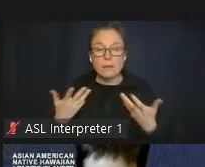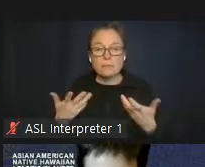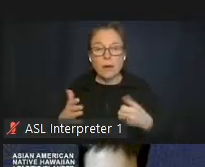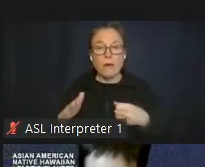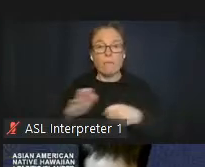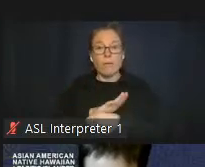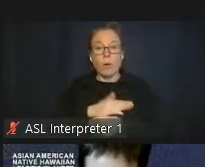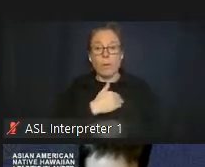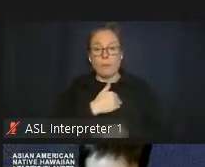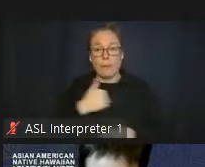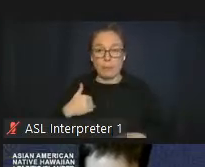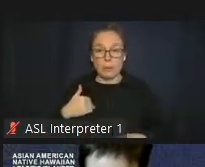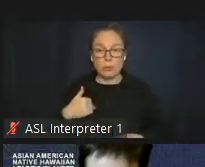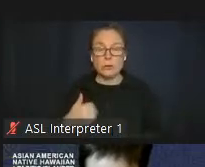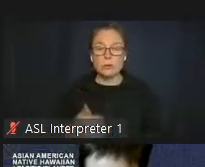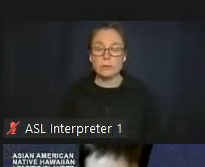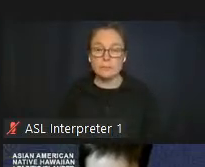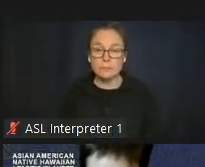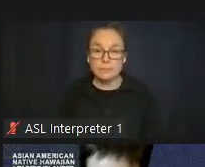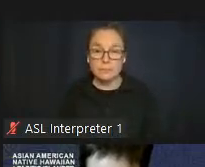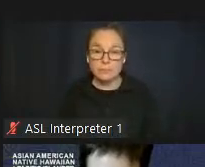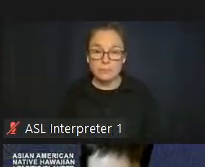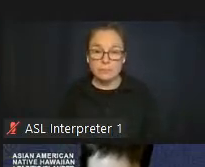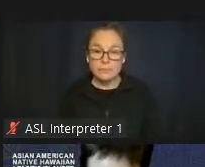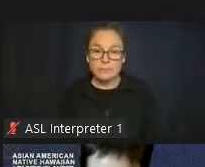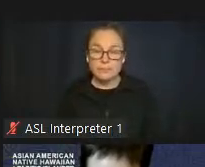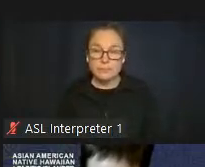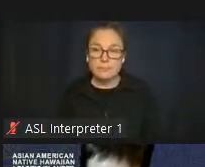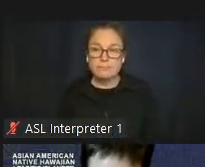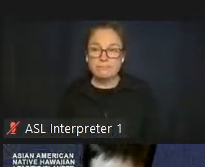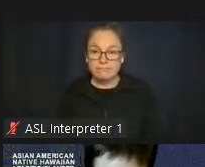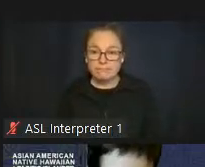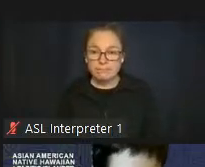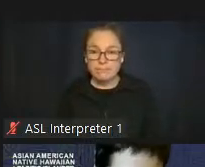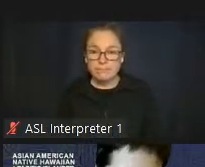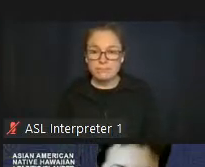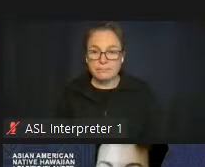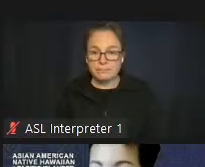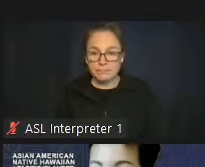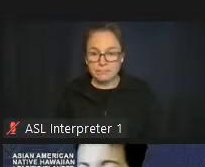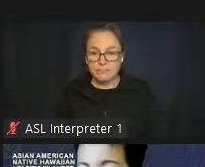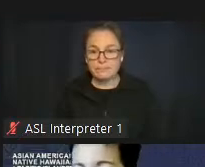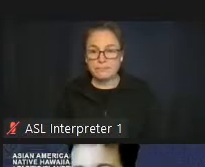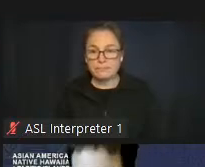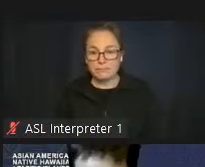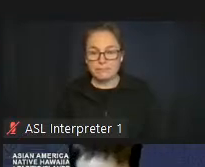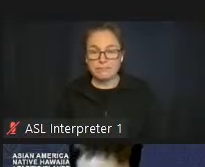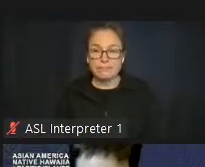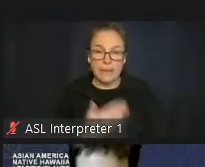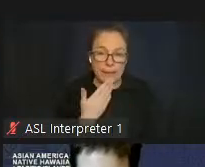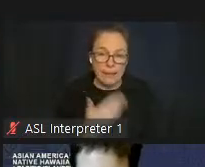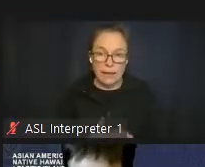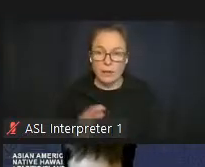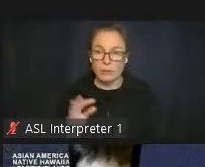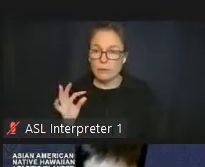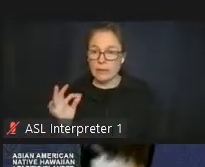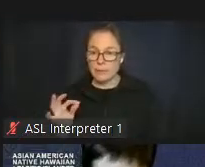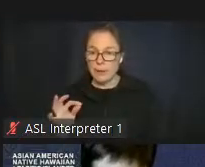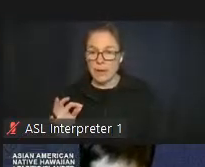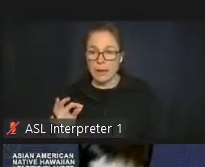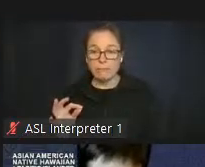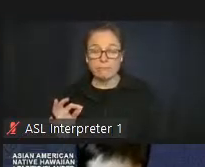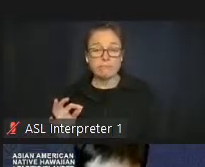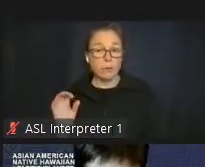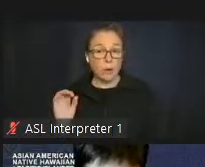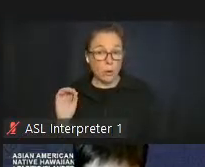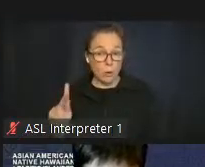members as we go forward. Thank you. Yes, ma'am. So hearing all of that, I